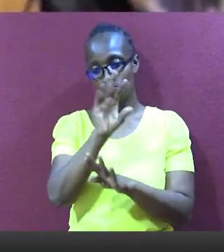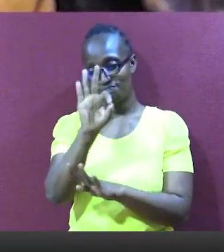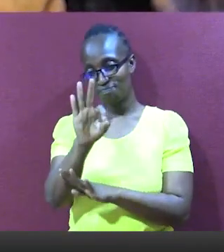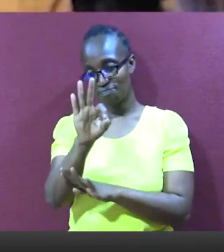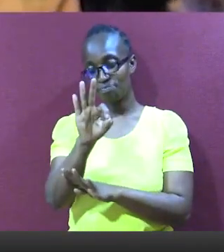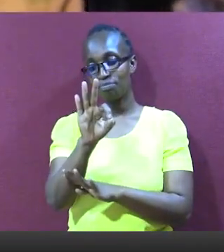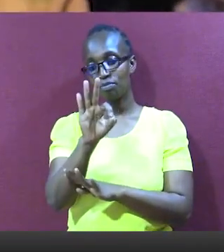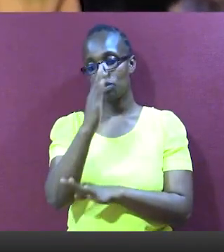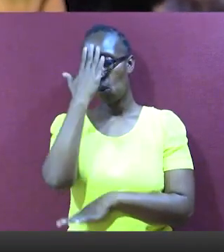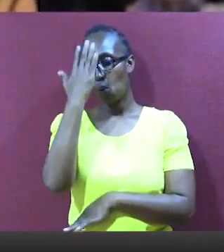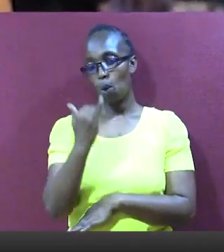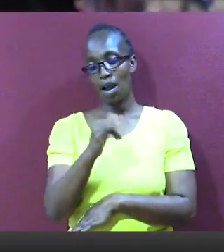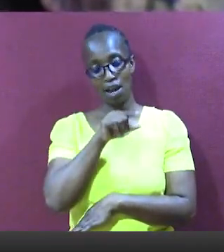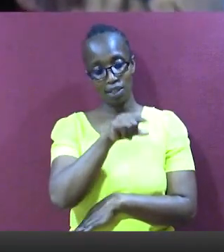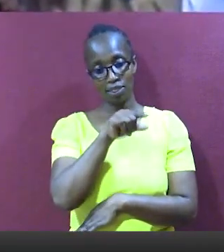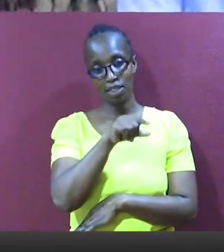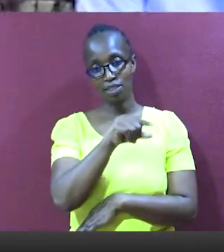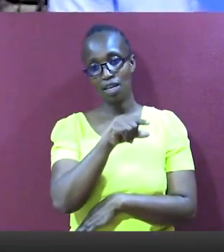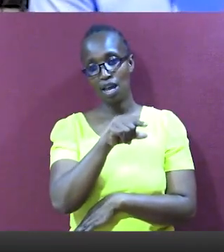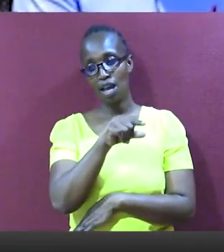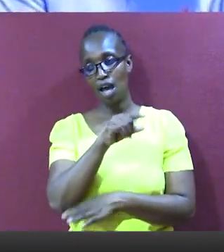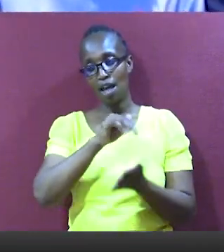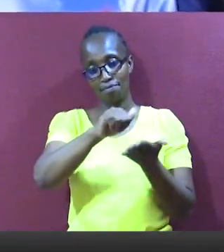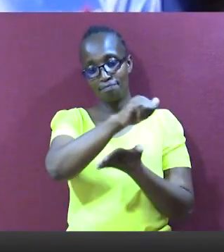grade 1, 2, and 3, since these are the